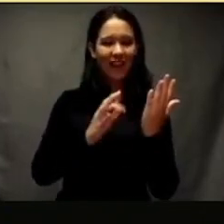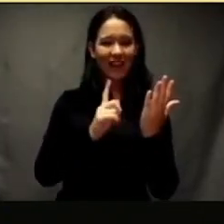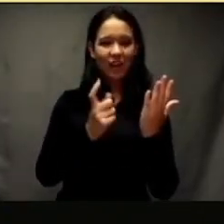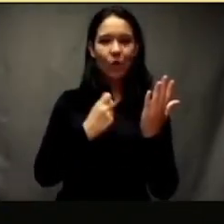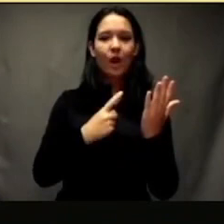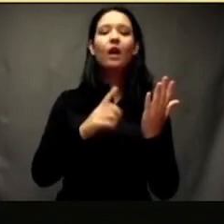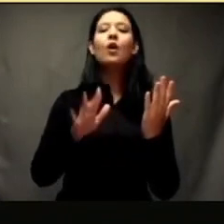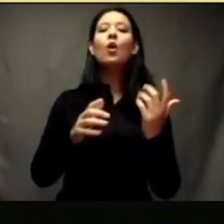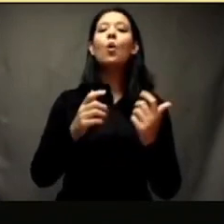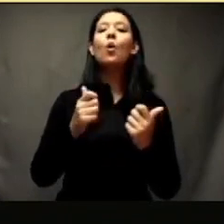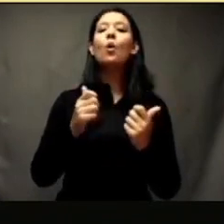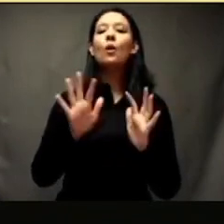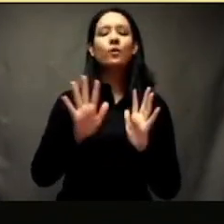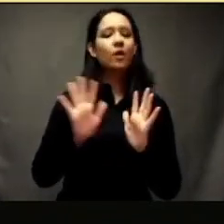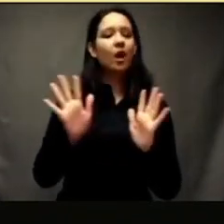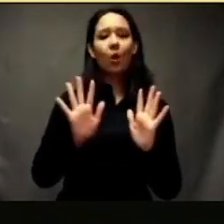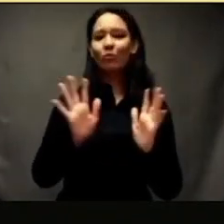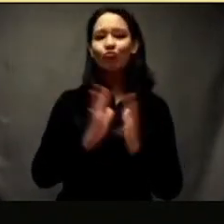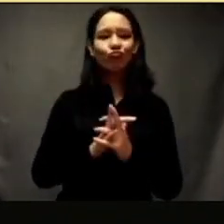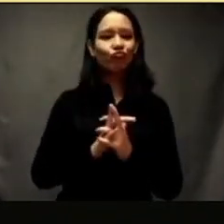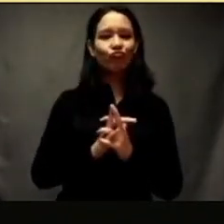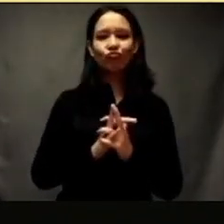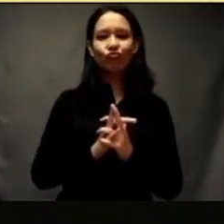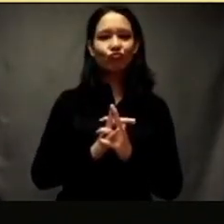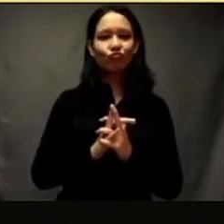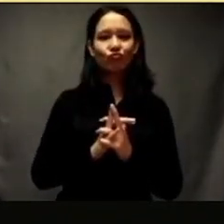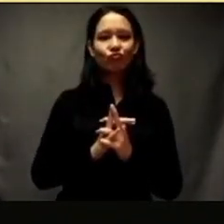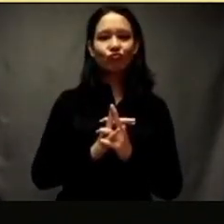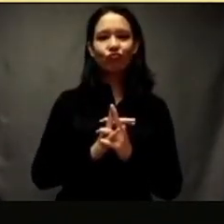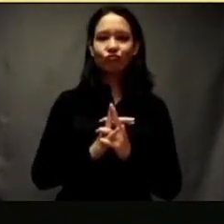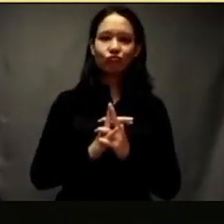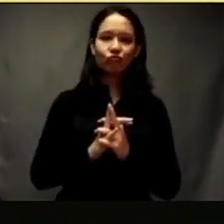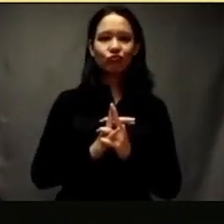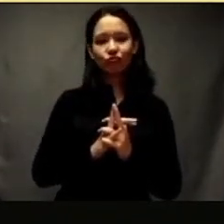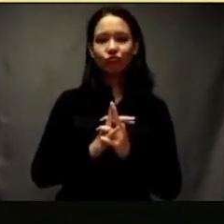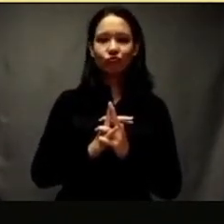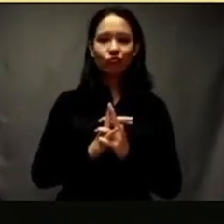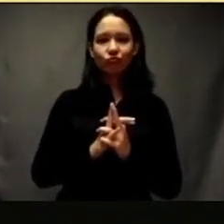what grade? Oh, no, is there